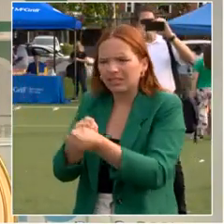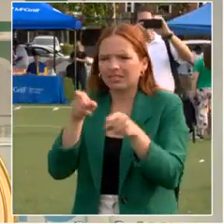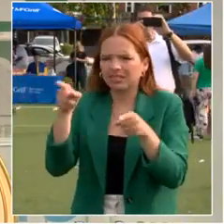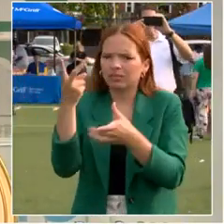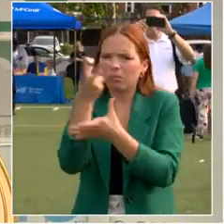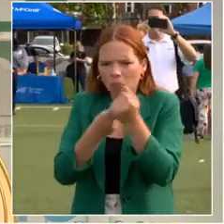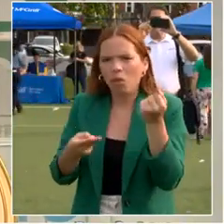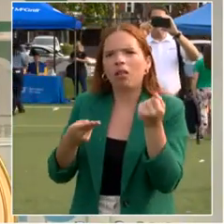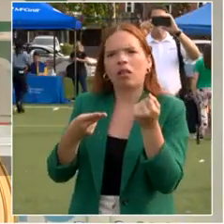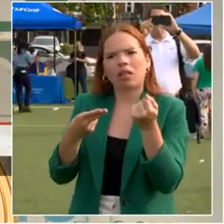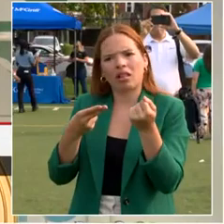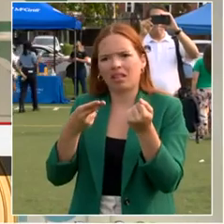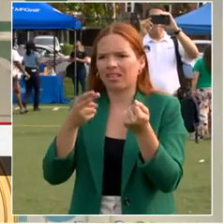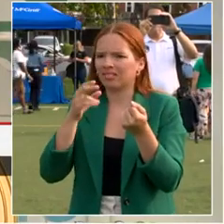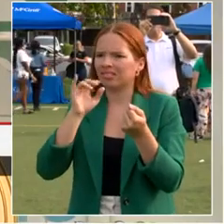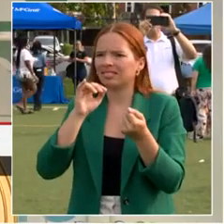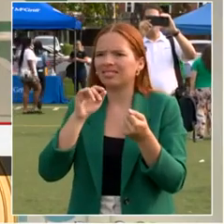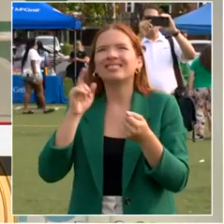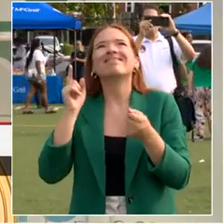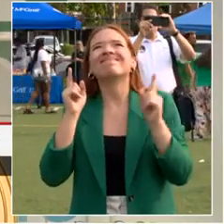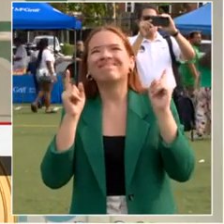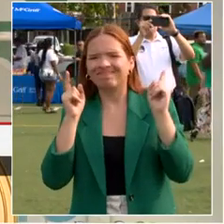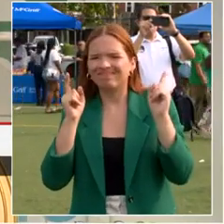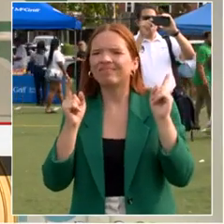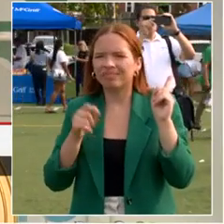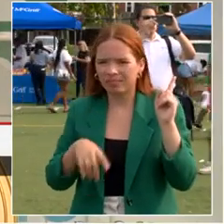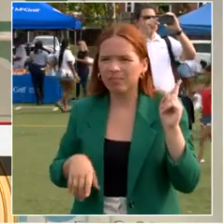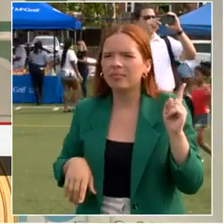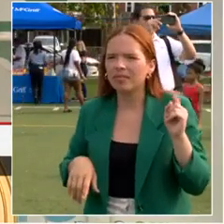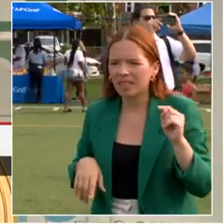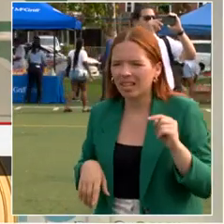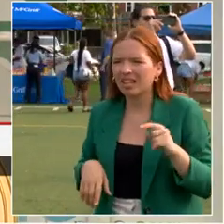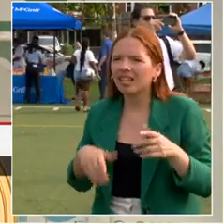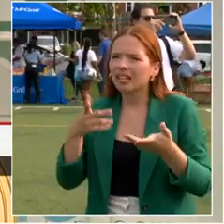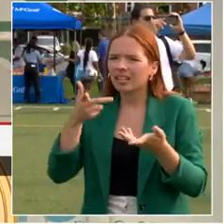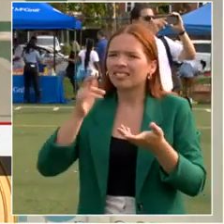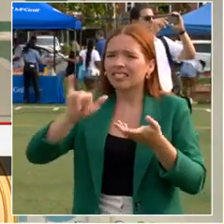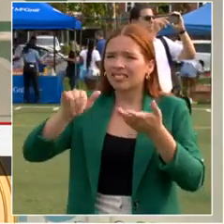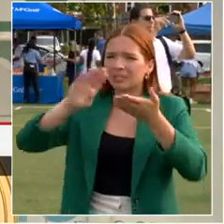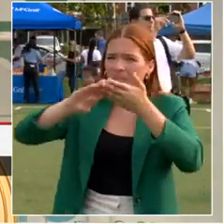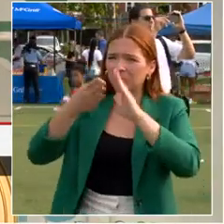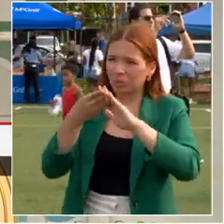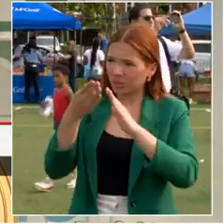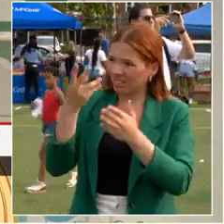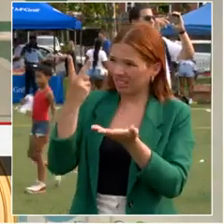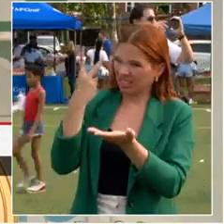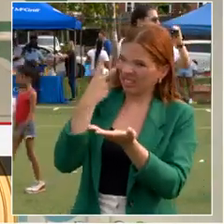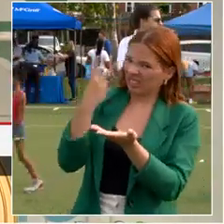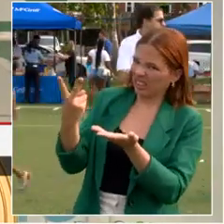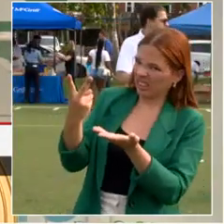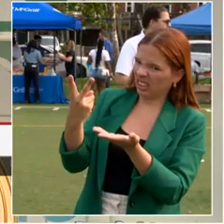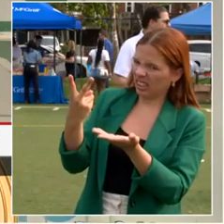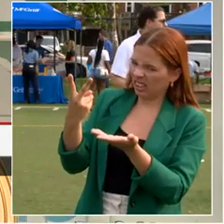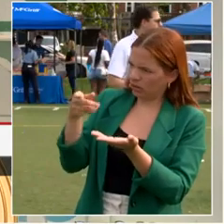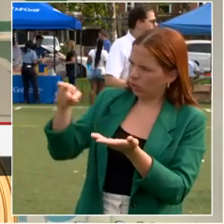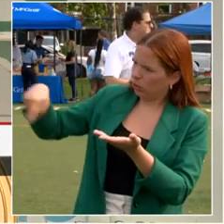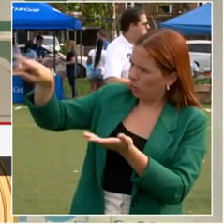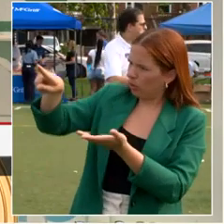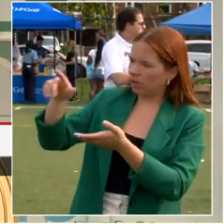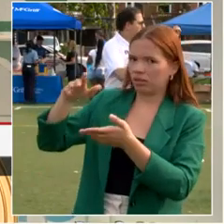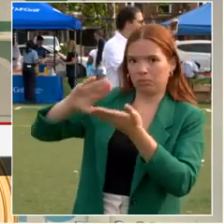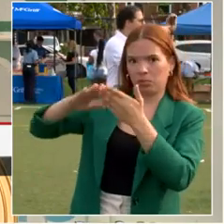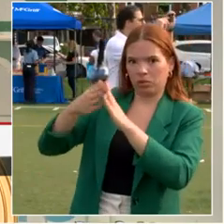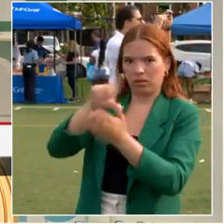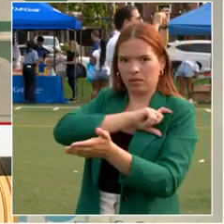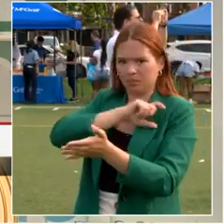communities is when communities see themselves in law enforcement and law enforcement sees themselves in the community. And this year is as